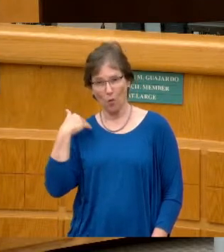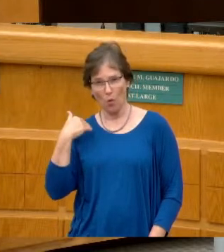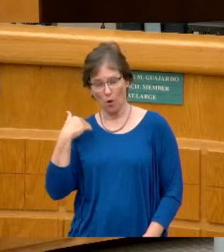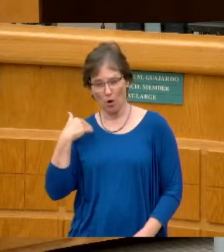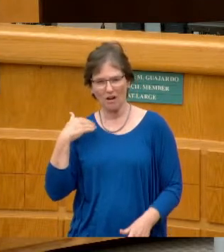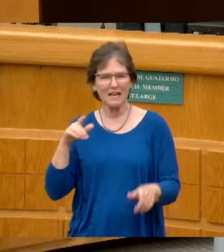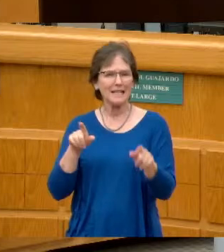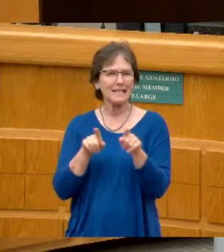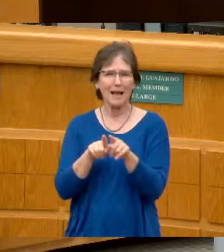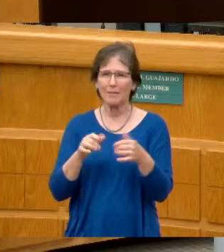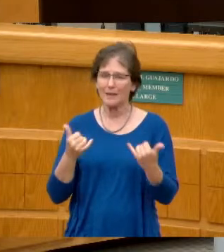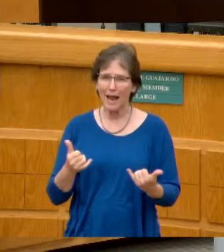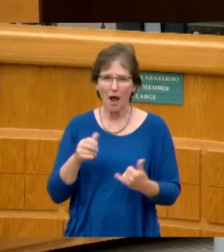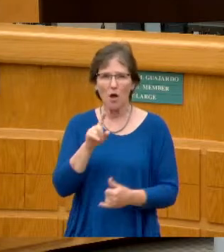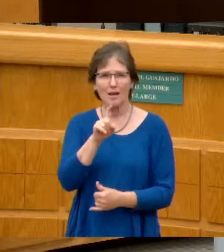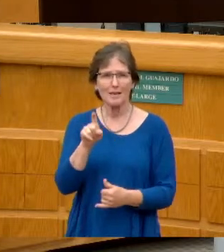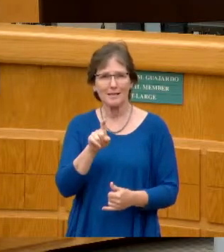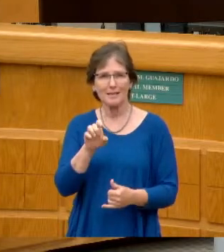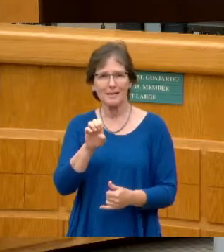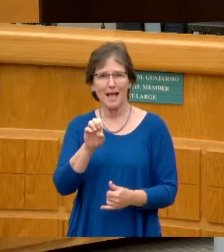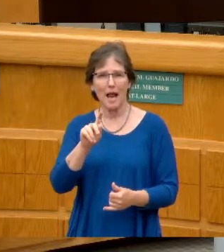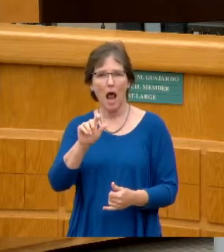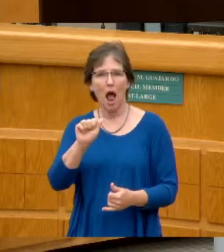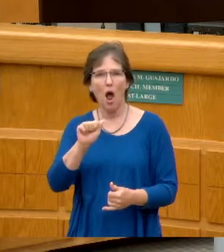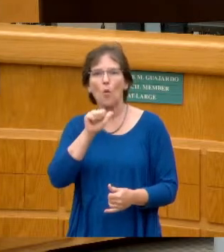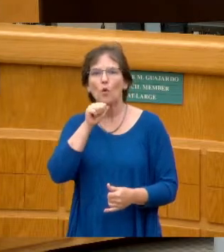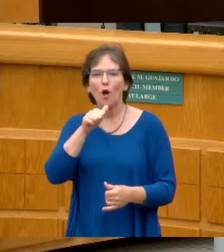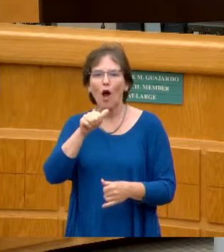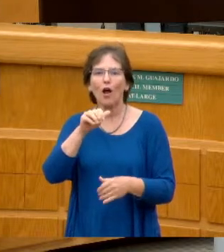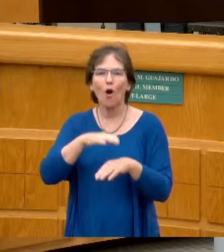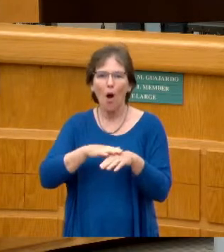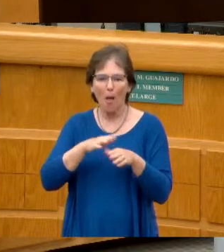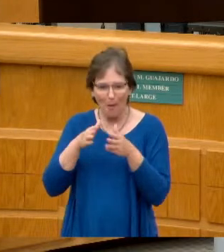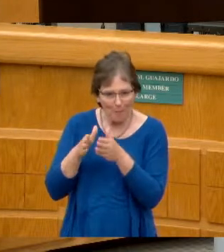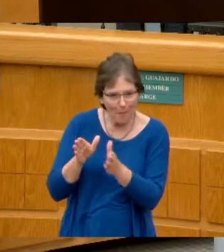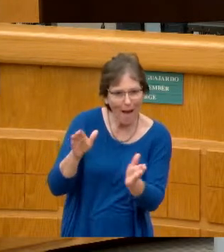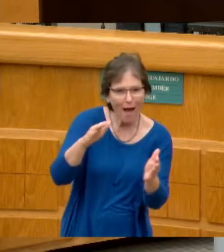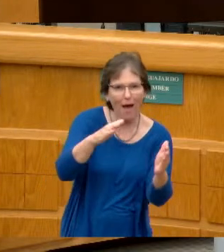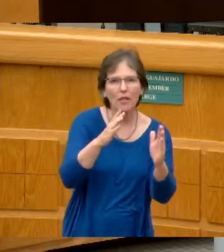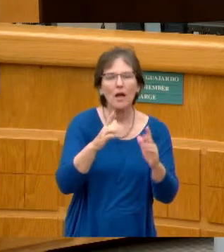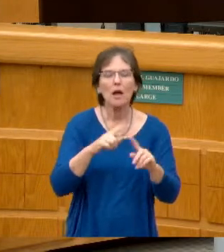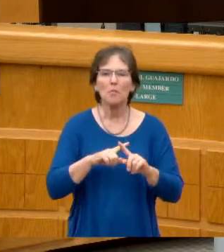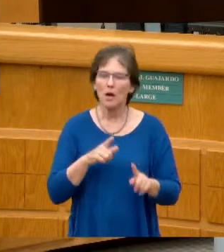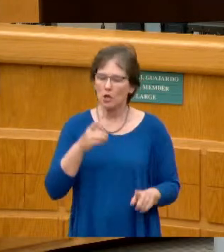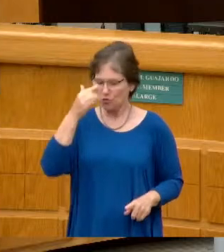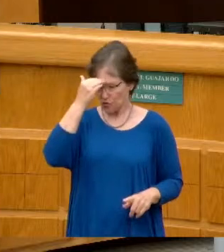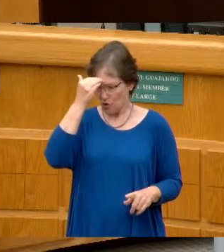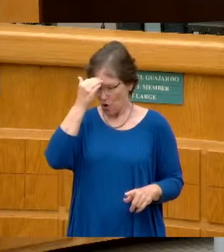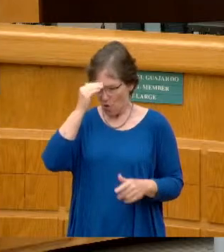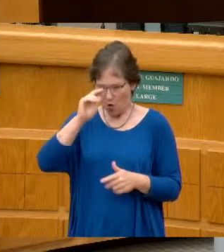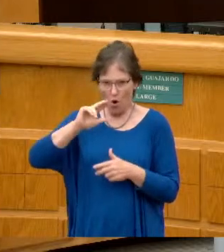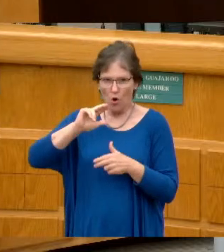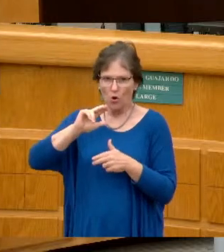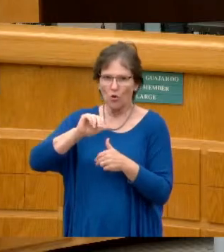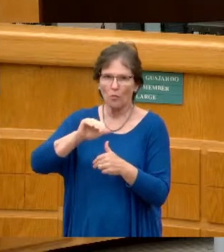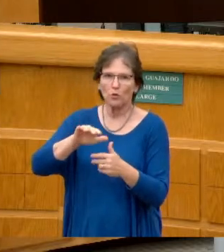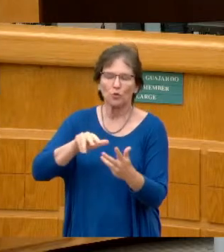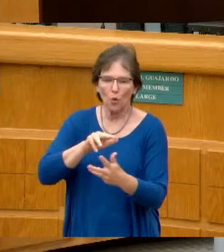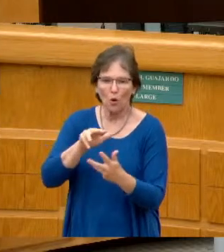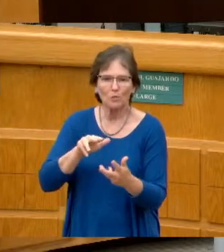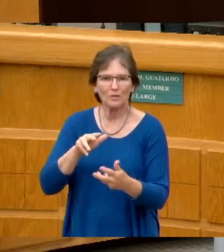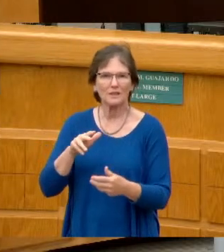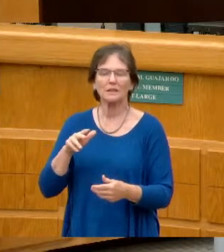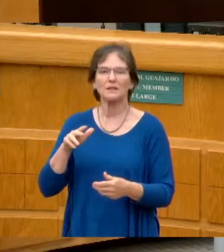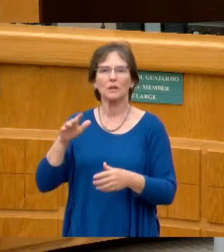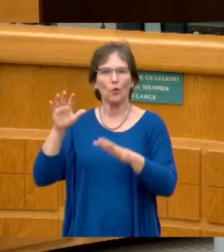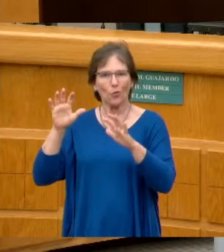Zeta. This storm is expected to become a hurricane by Wednesday afternoon, and we need to be prepared here. So we are